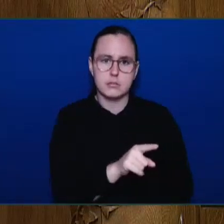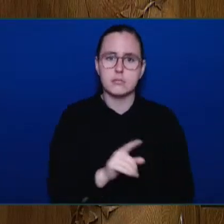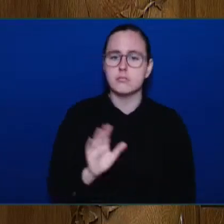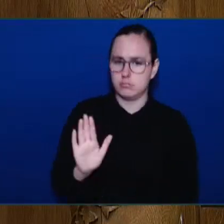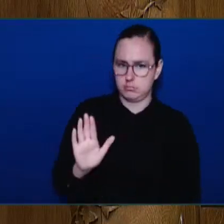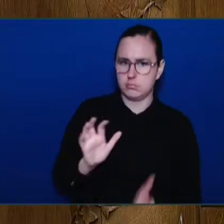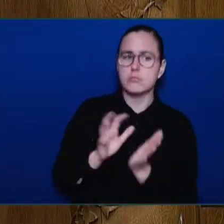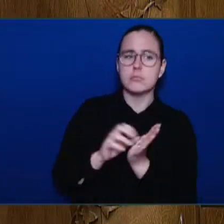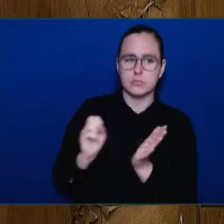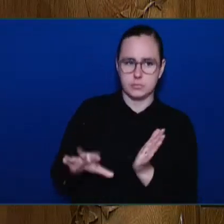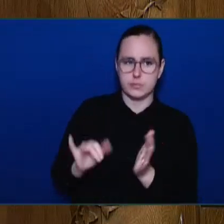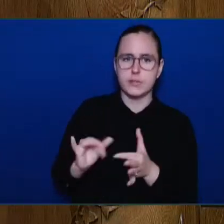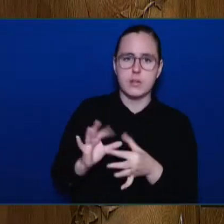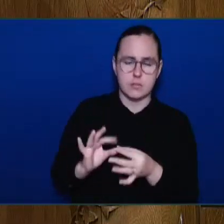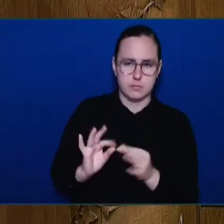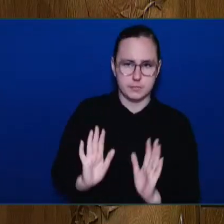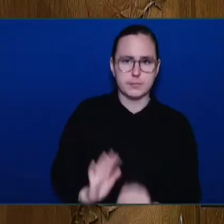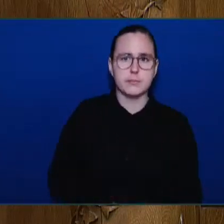Premier of British Columbia.